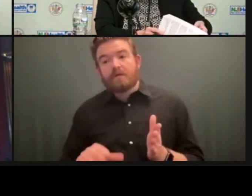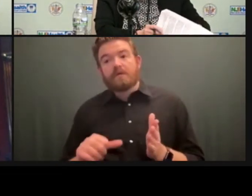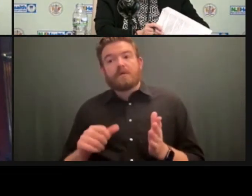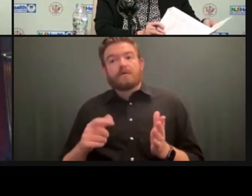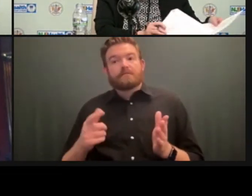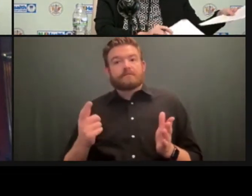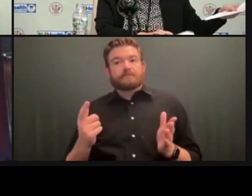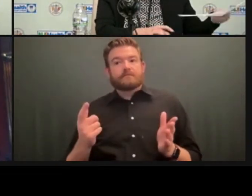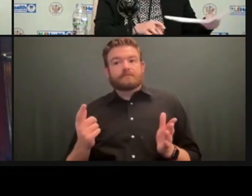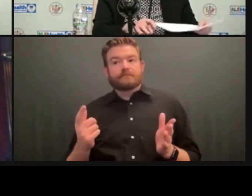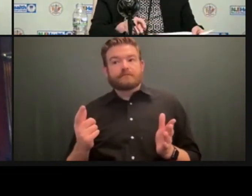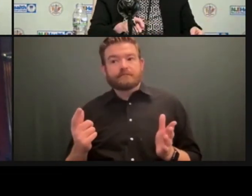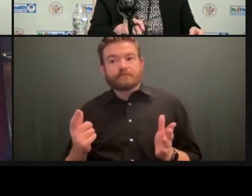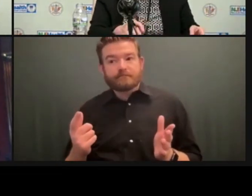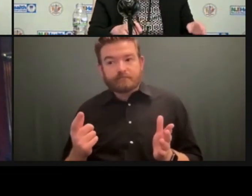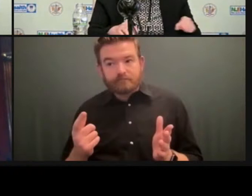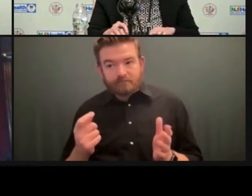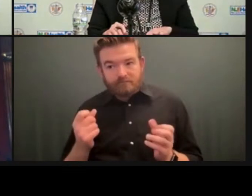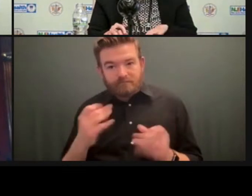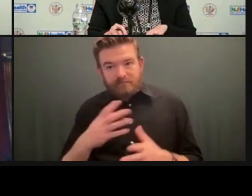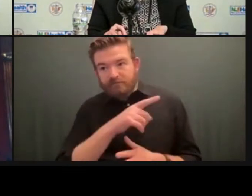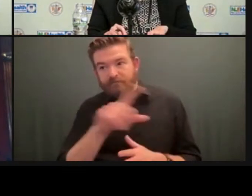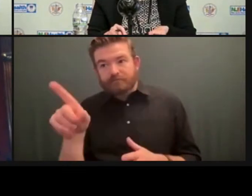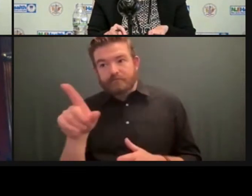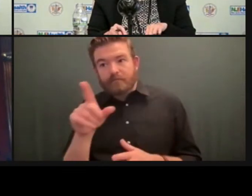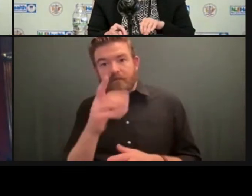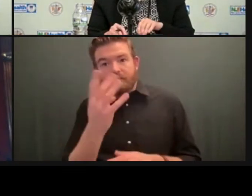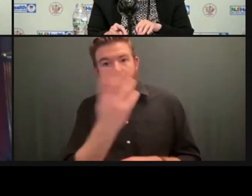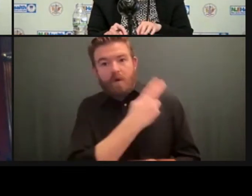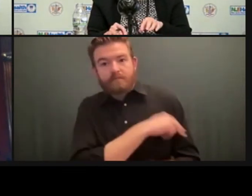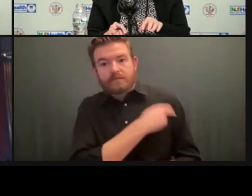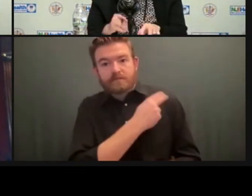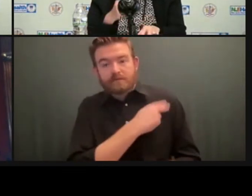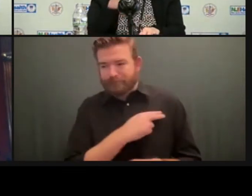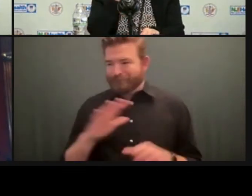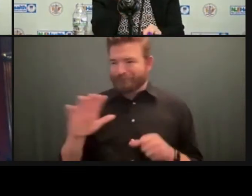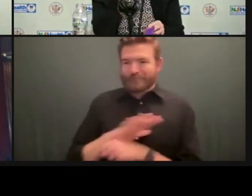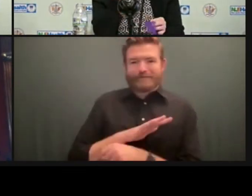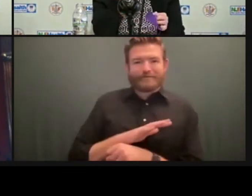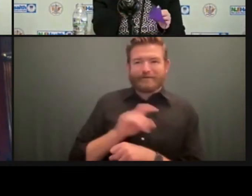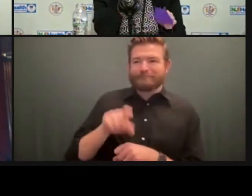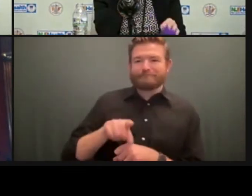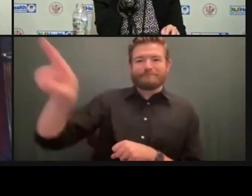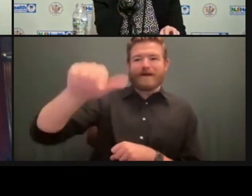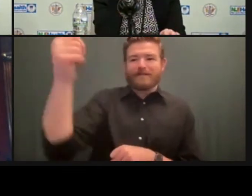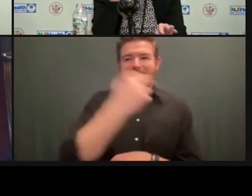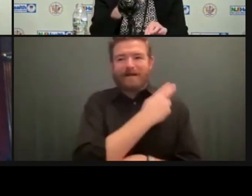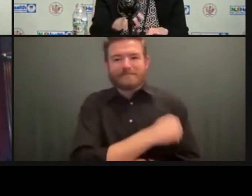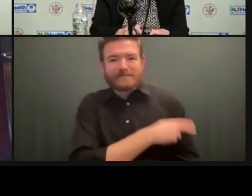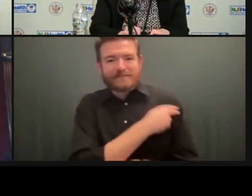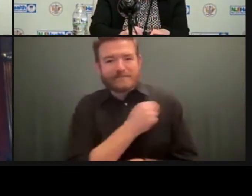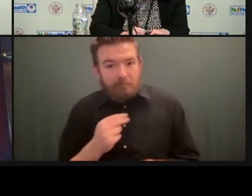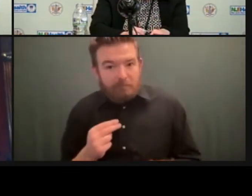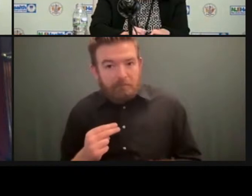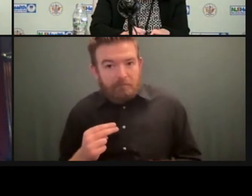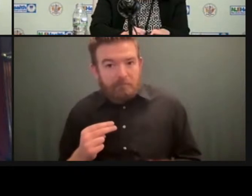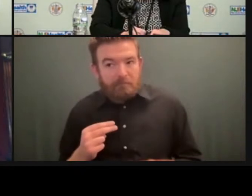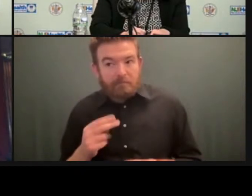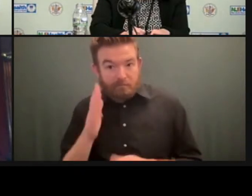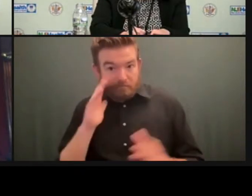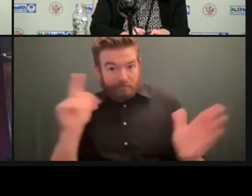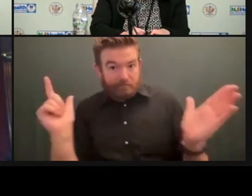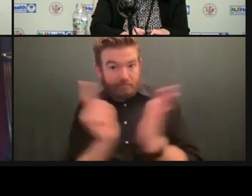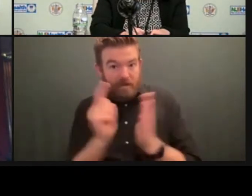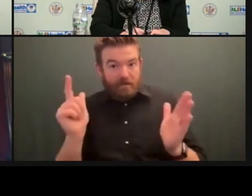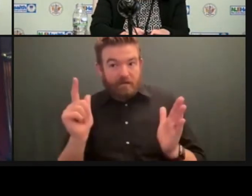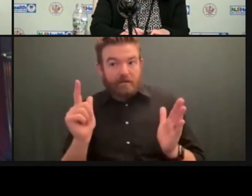are on full divert, 6 are on emergency divert. How close are you to banning elective surgeries, and what? If you're still not there yet,